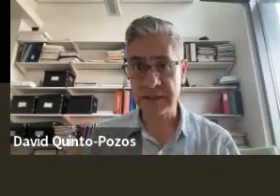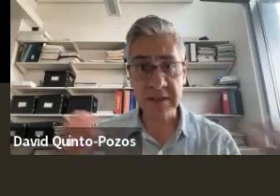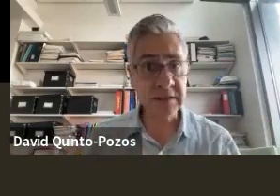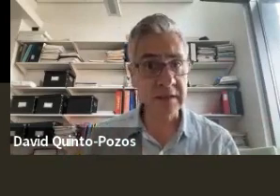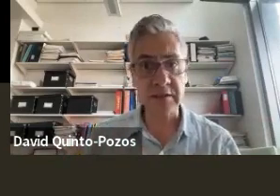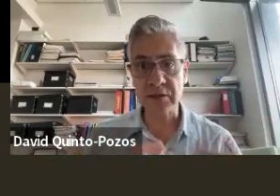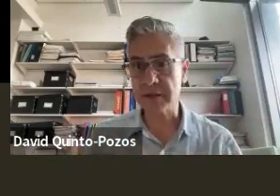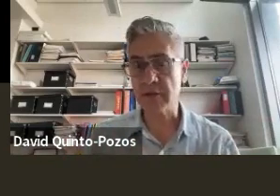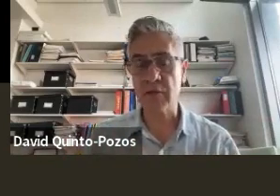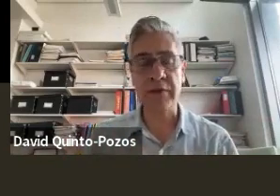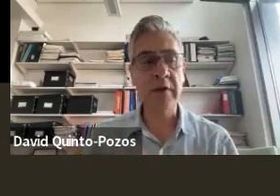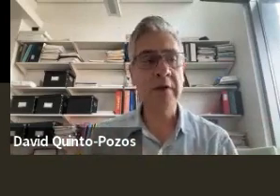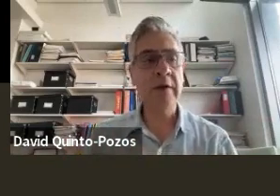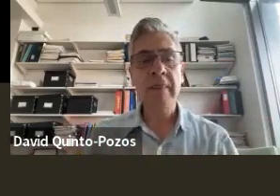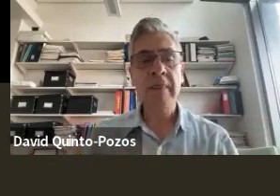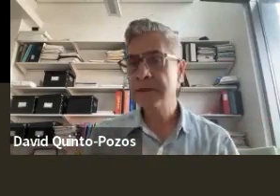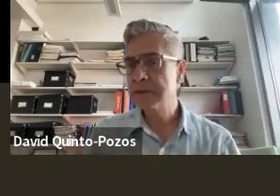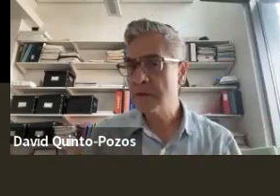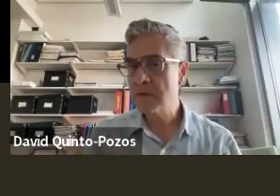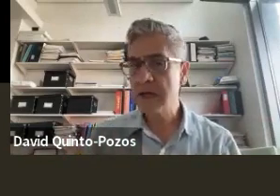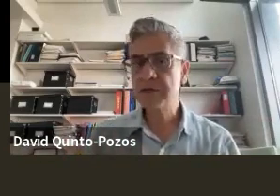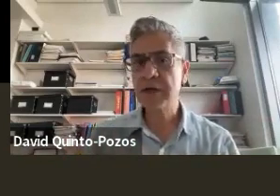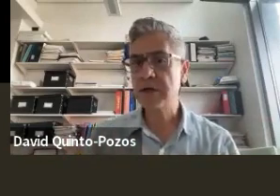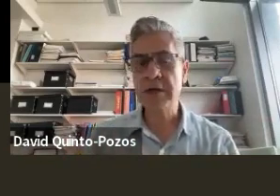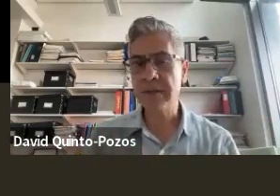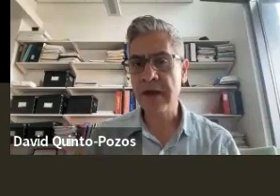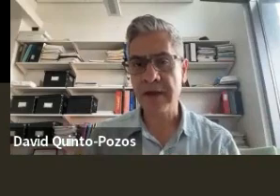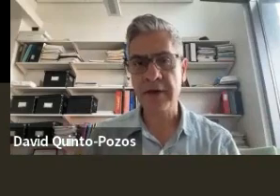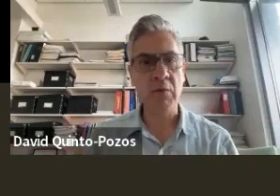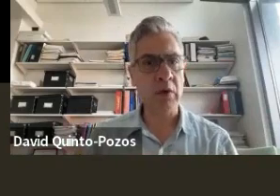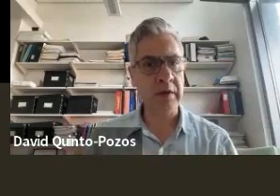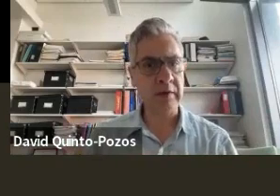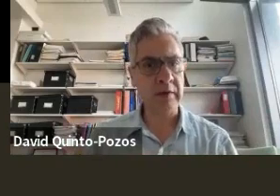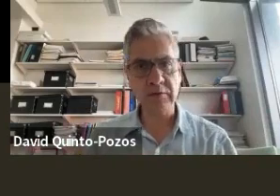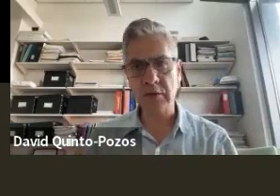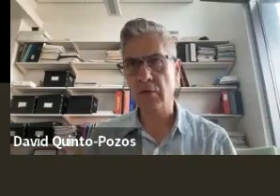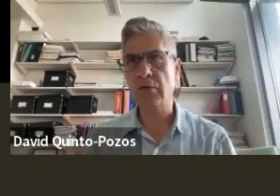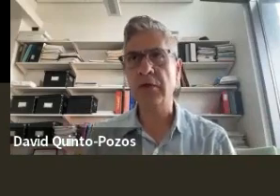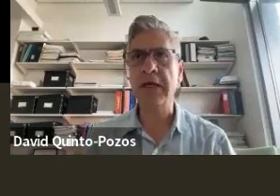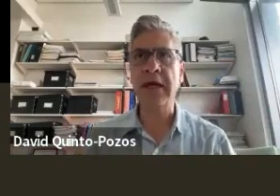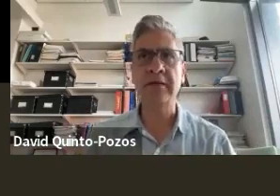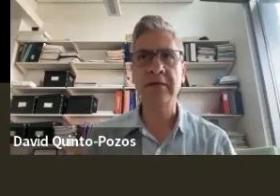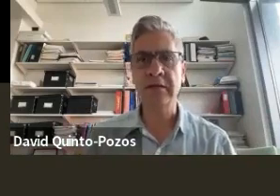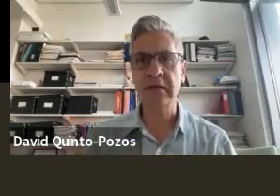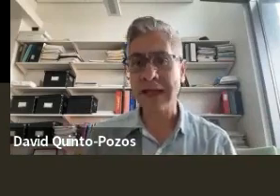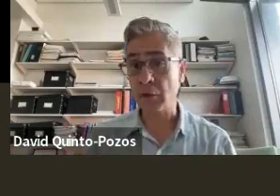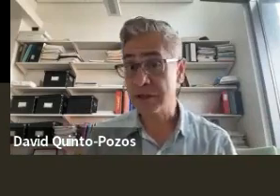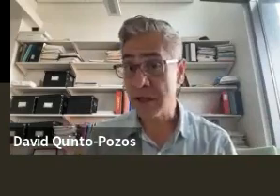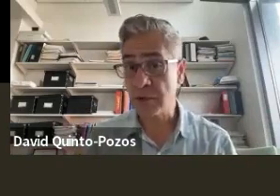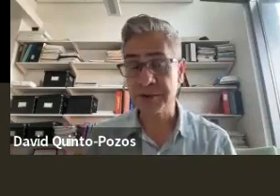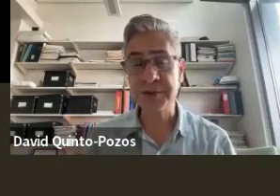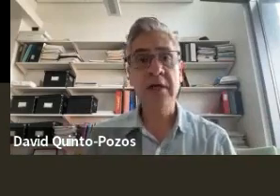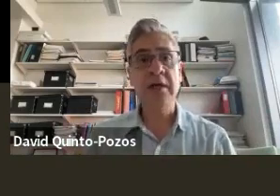run statistics and so on and so forth. But then some of my abstracts are not that. They're more kind of, looking at